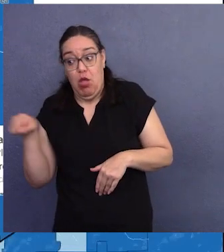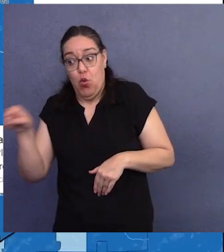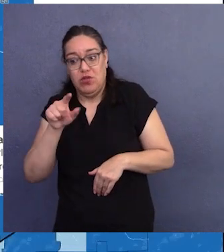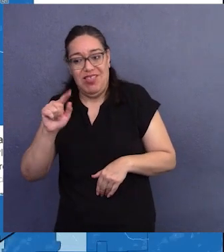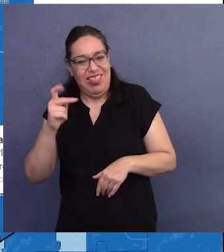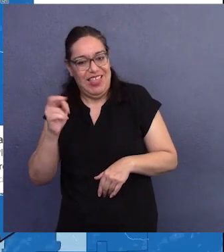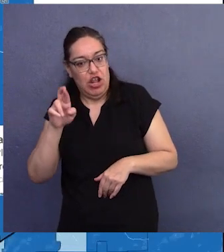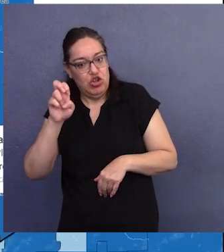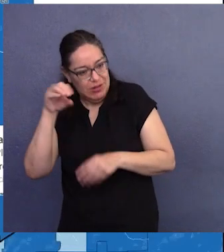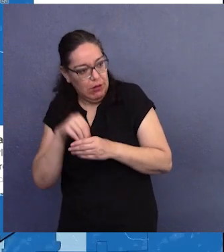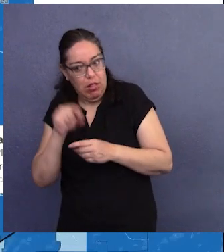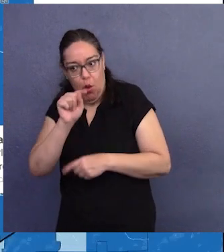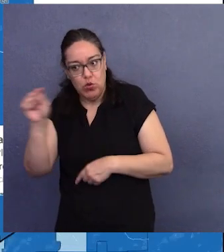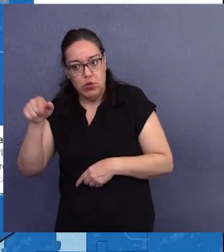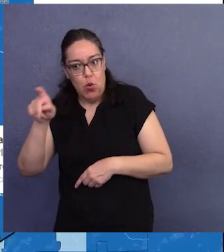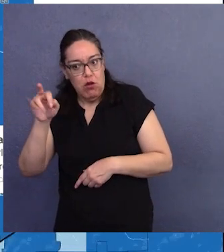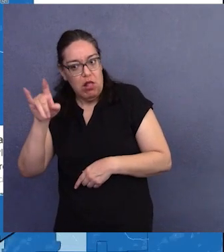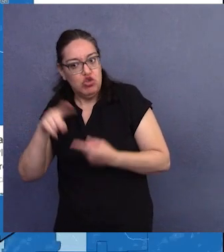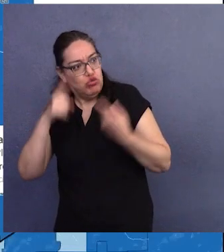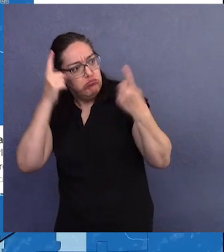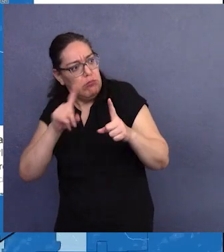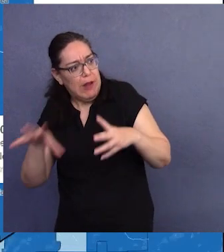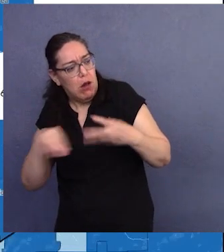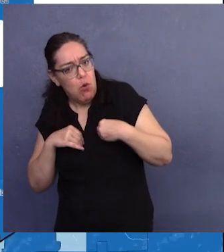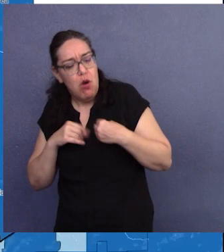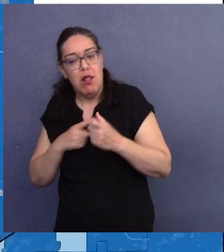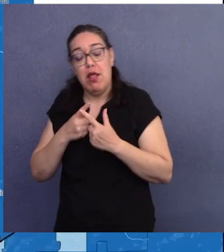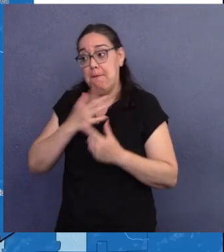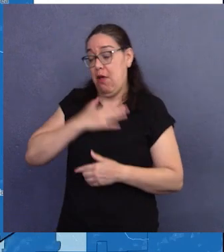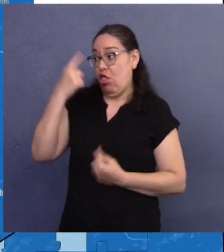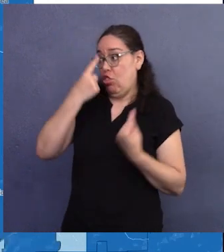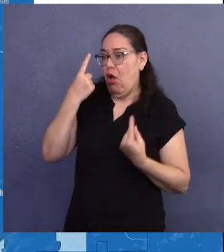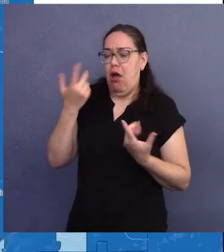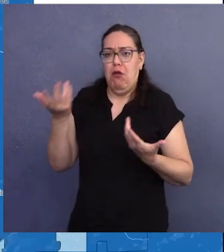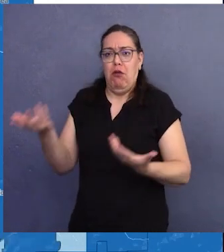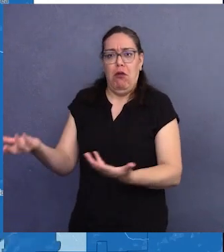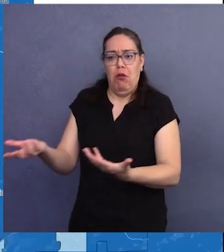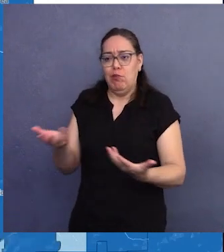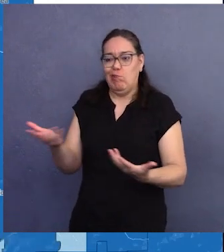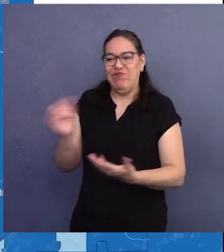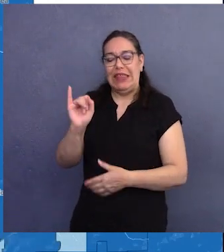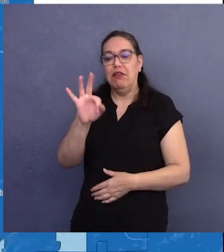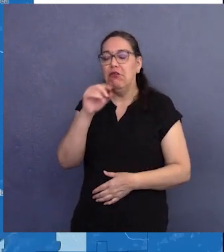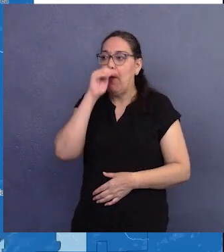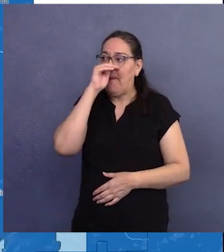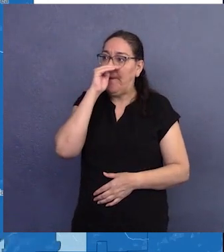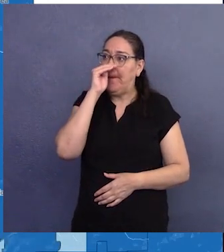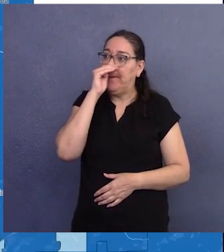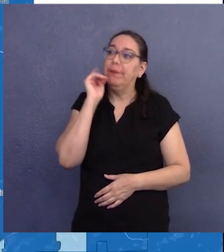certain quartiles to be on board, and then like for them, my thought is like it's like if it's